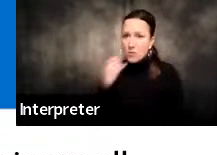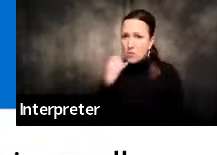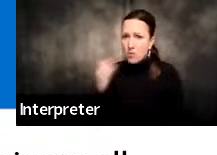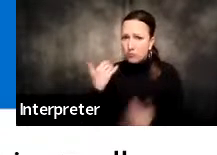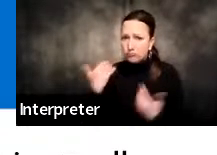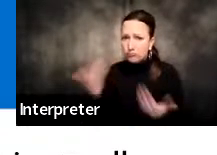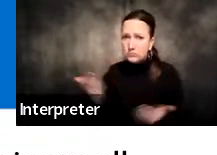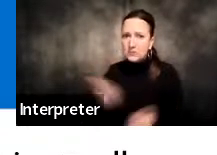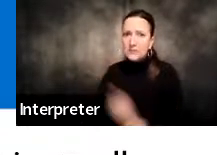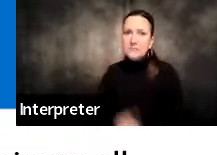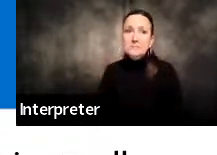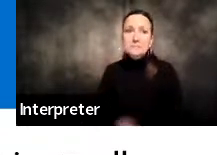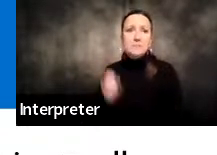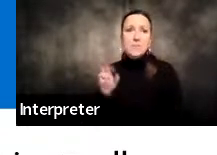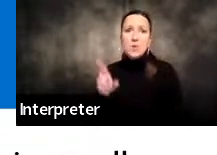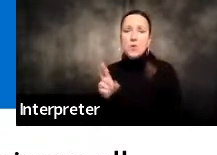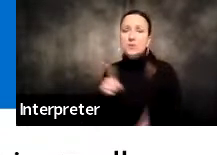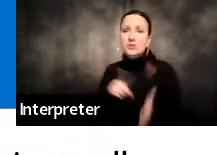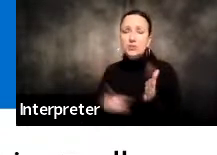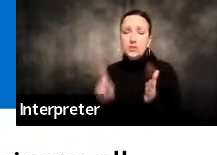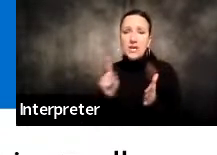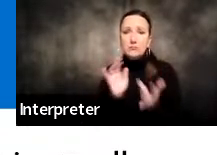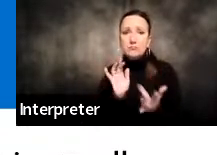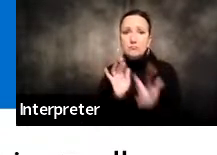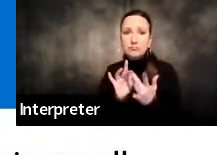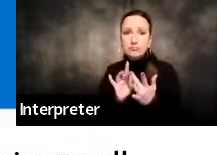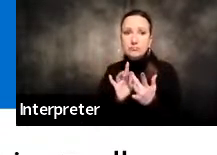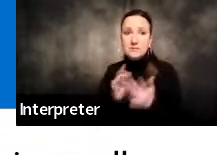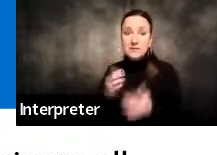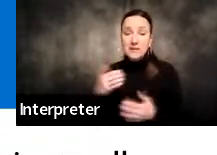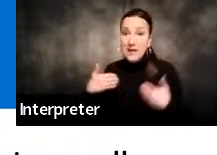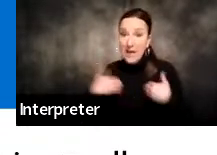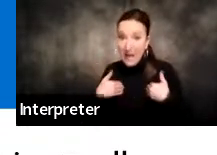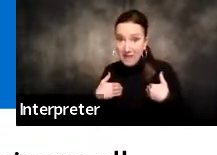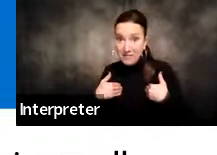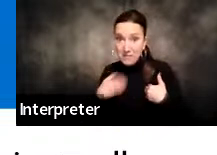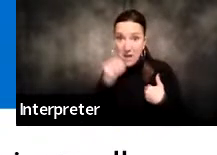202-787-4044, or you can check if you have lead at